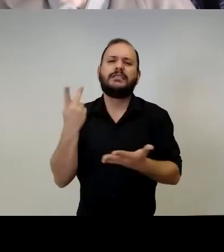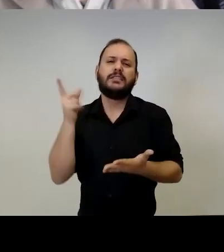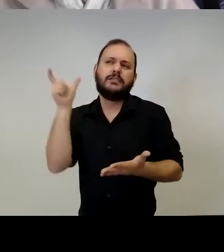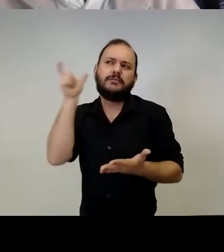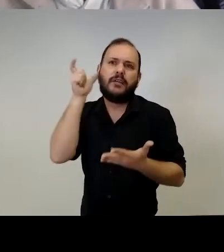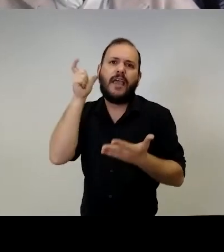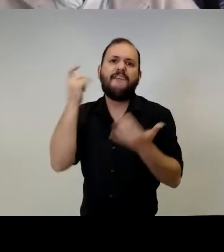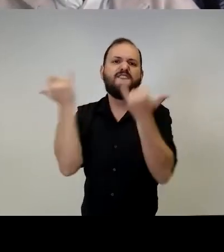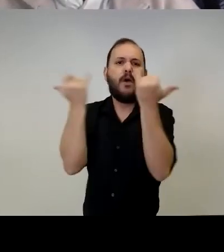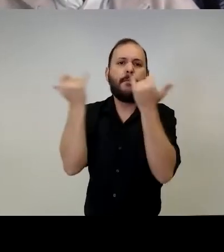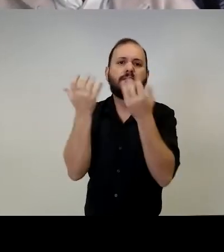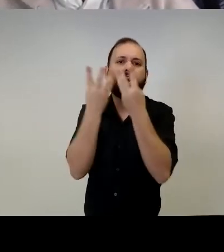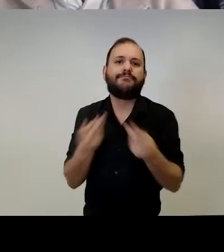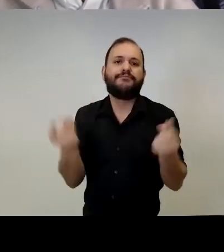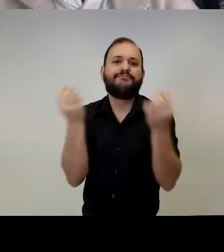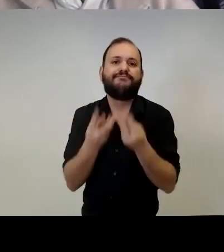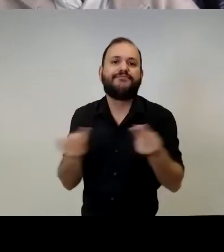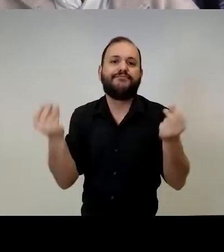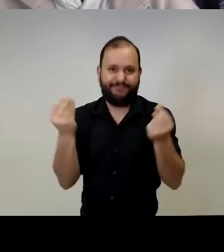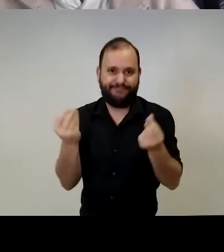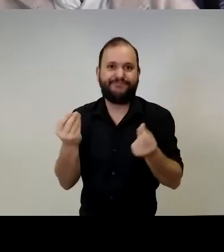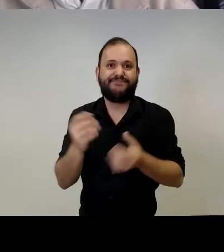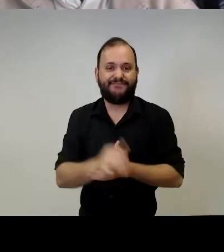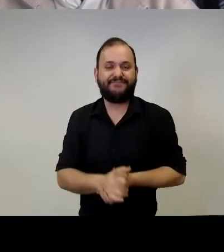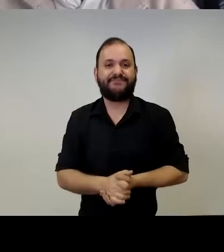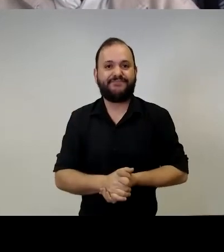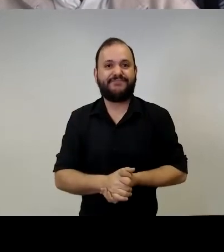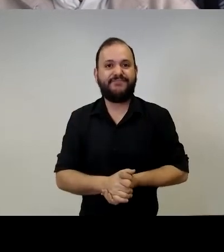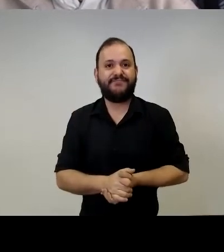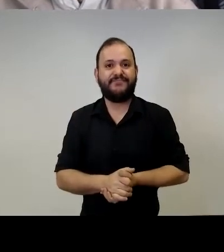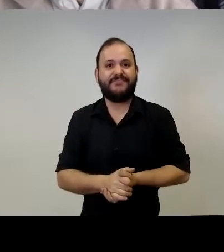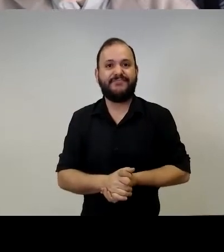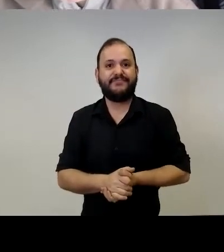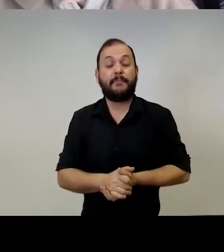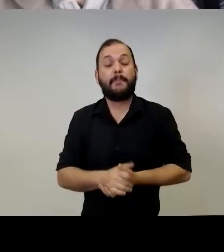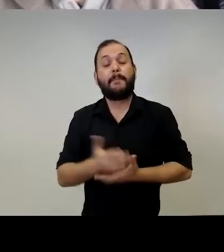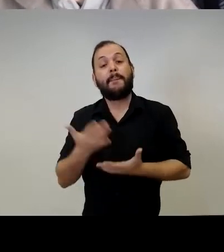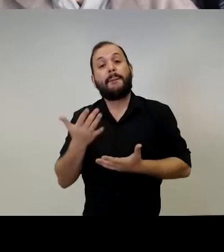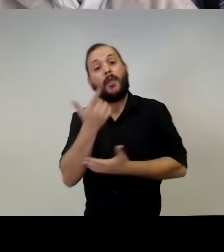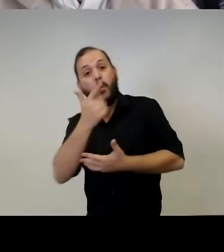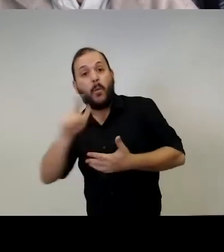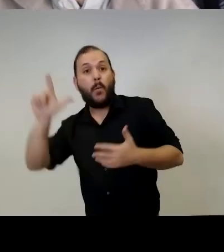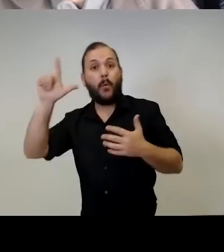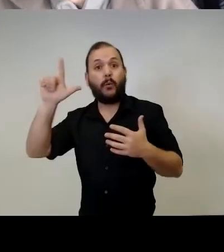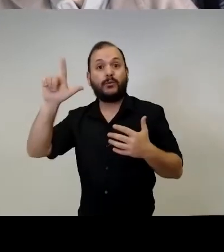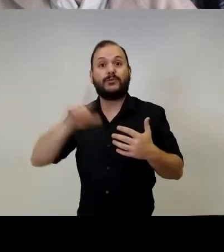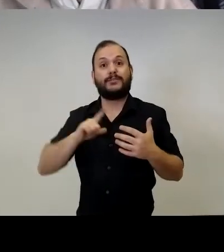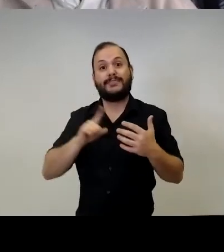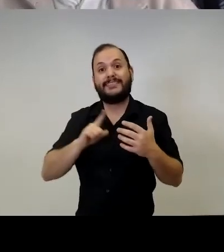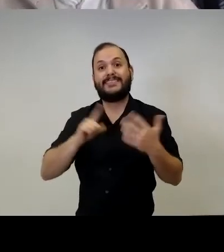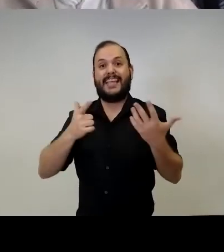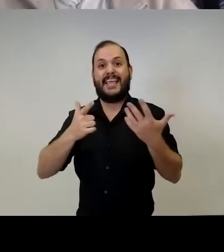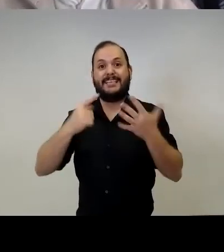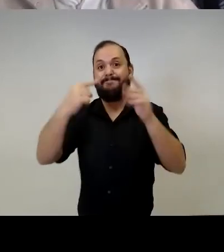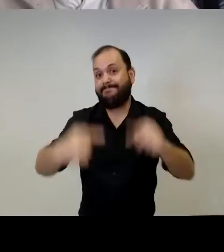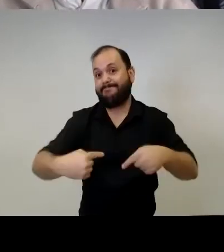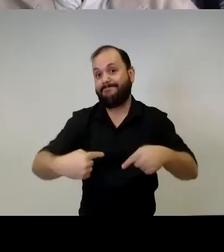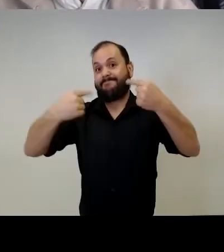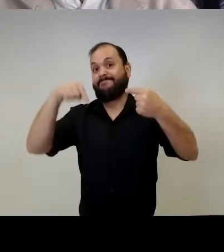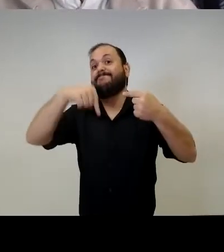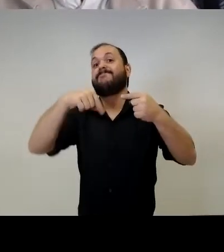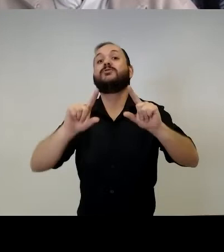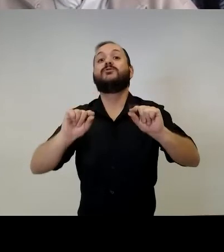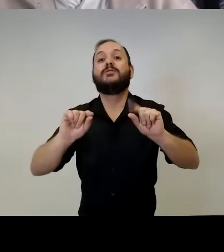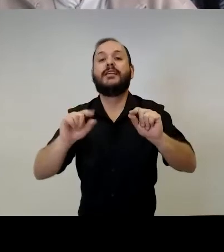Another point is, how does this affect quality perception? It seems that for